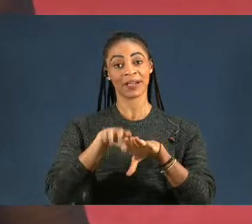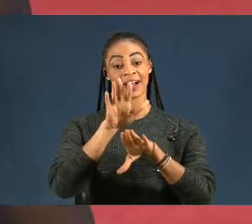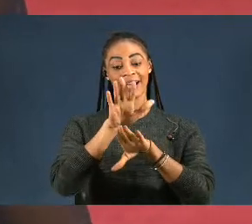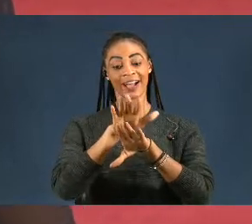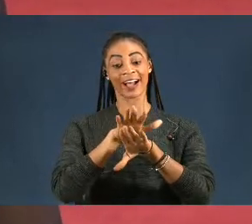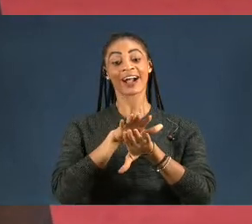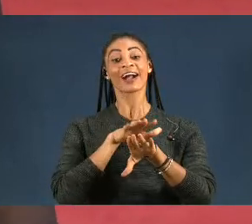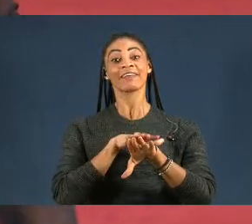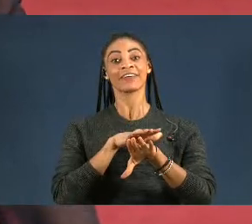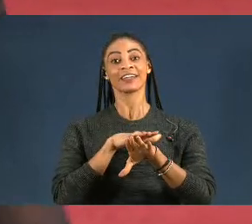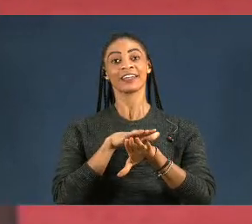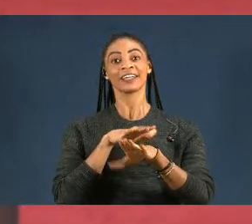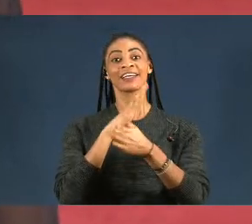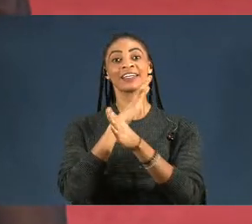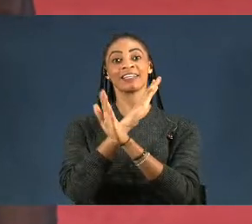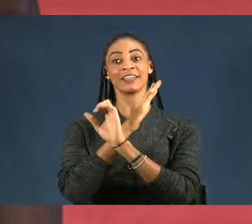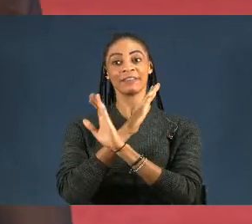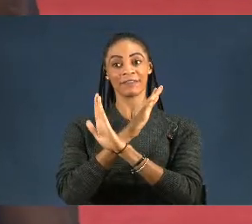her.